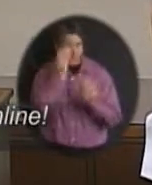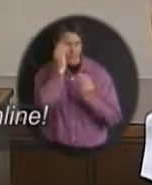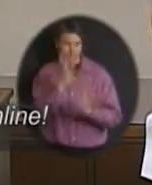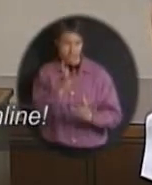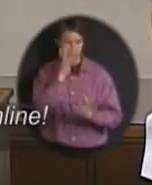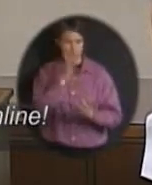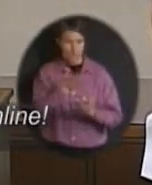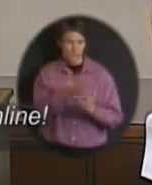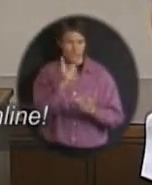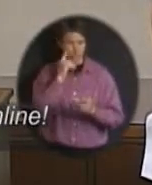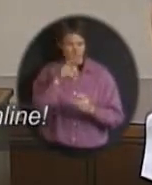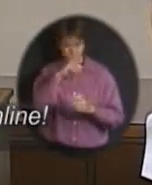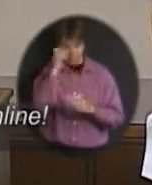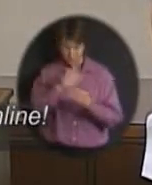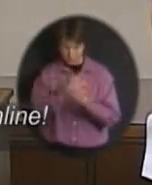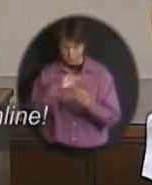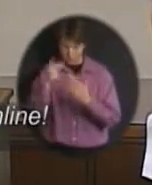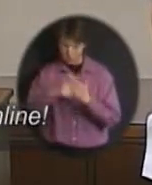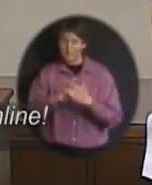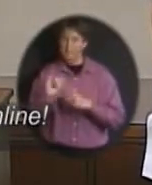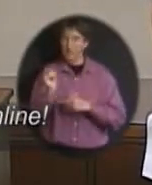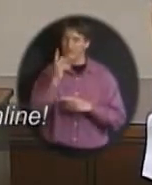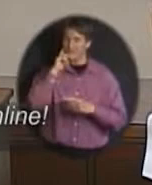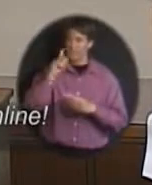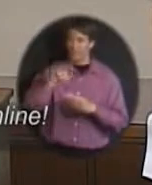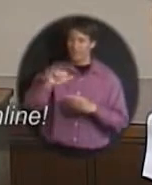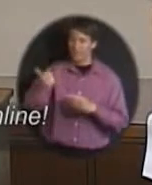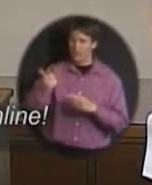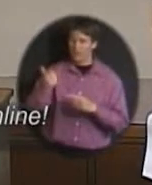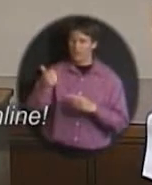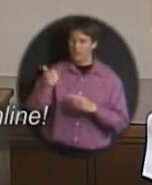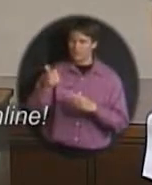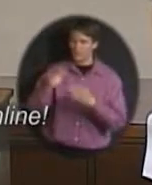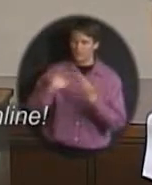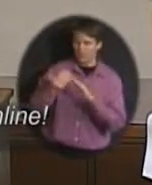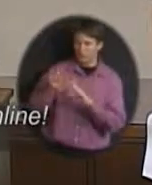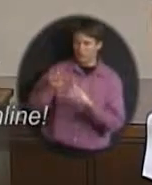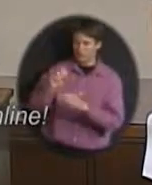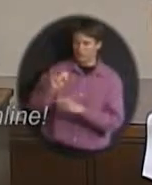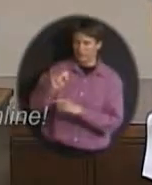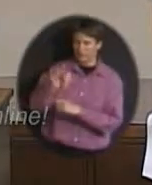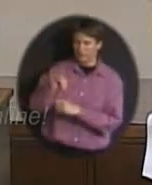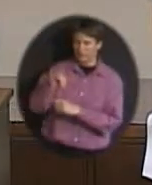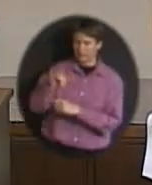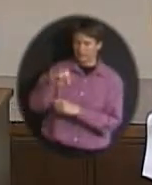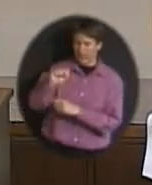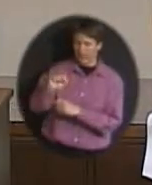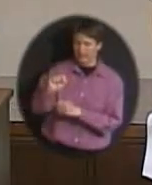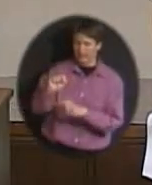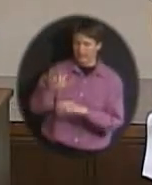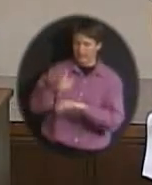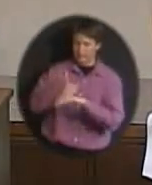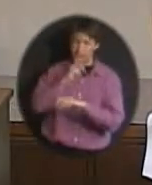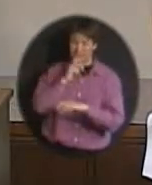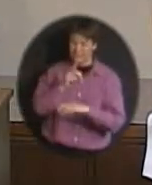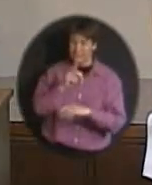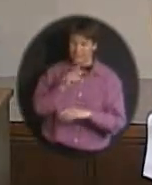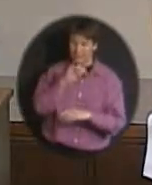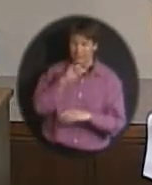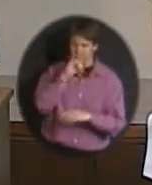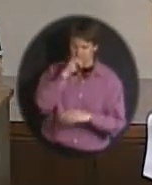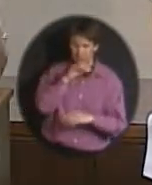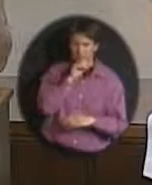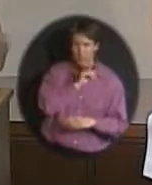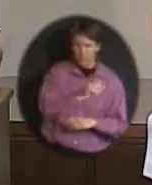the existing summer school program and then for the other offshoot sites. And it's really for kids 3 through